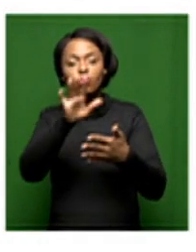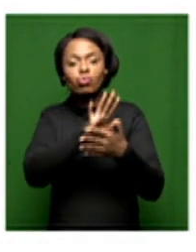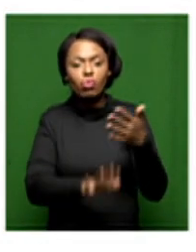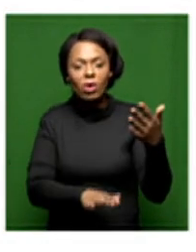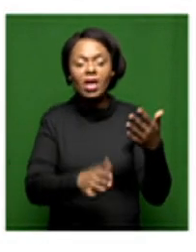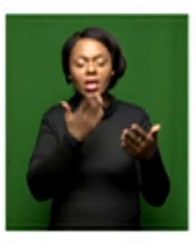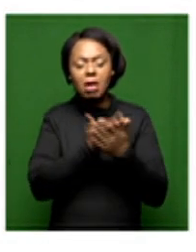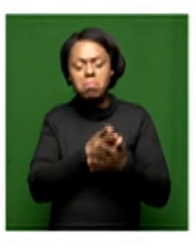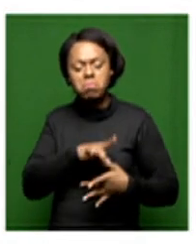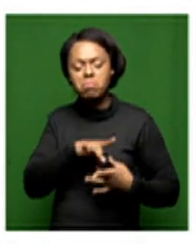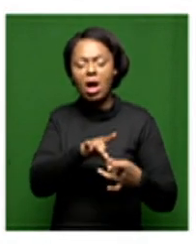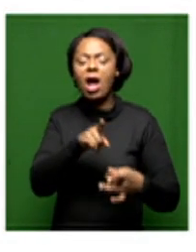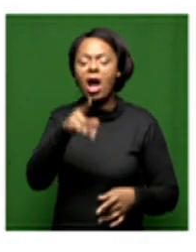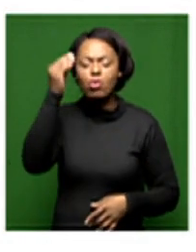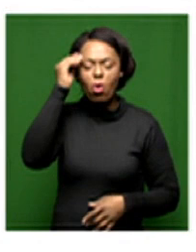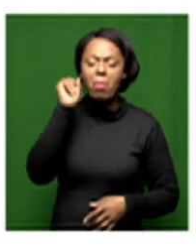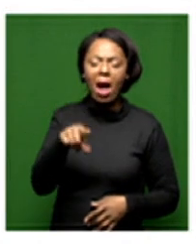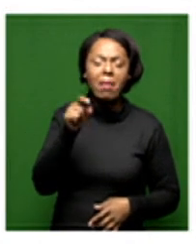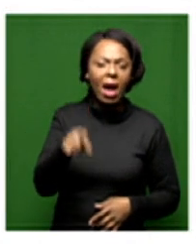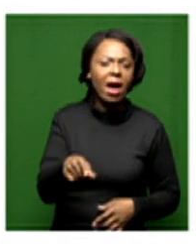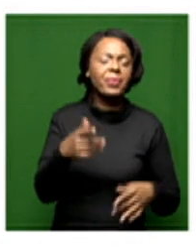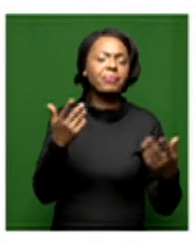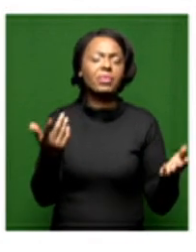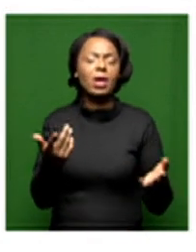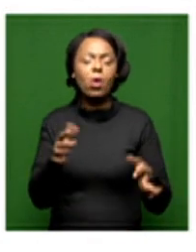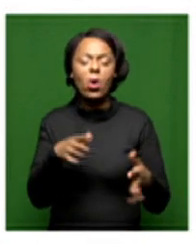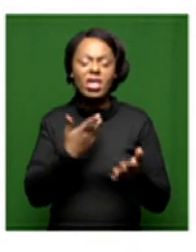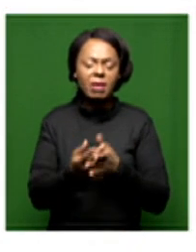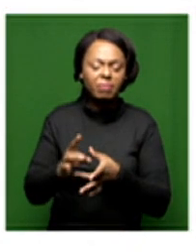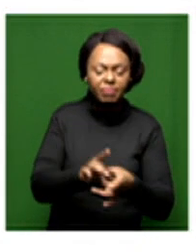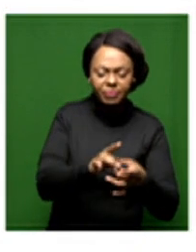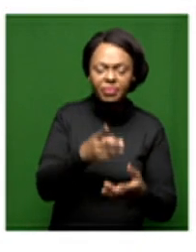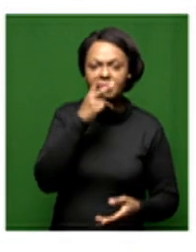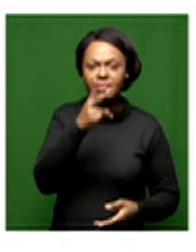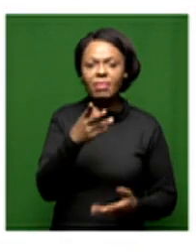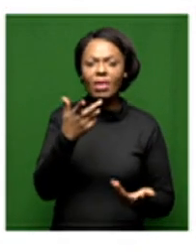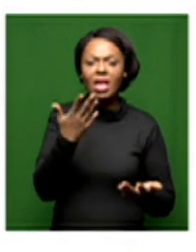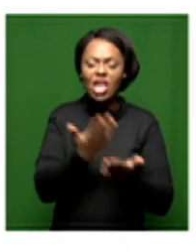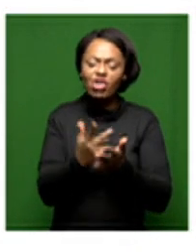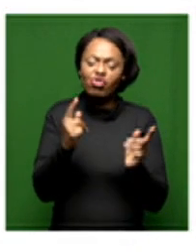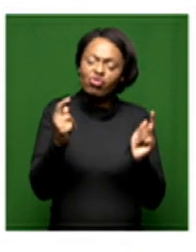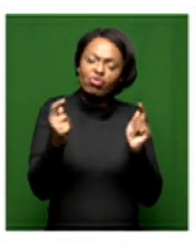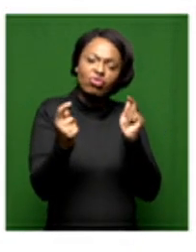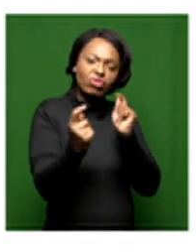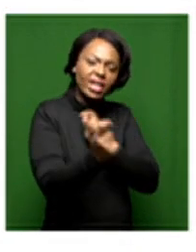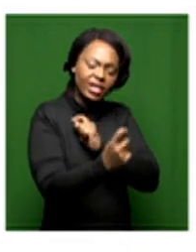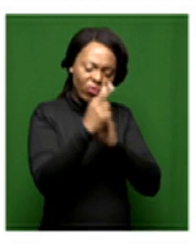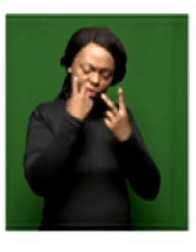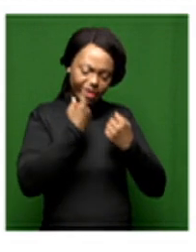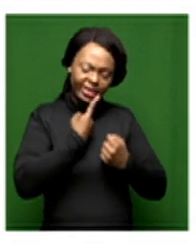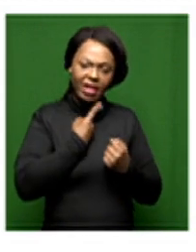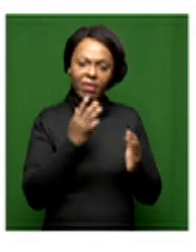about areas they know and people that they can relate to, they feel seen. It changes how they view themselves, and it gives